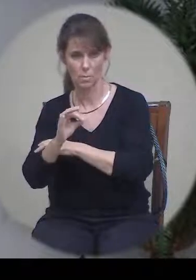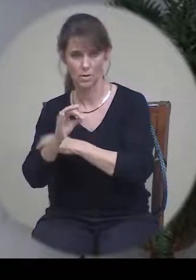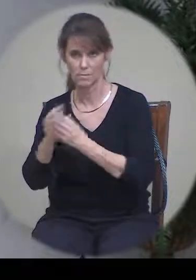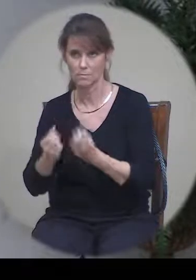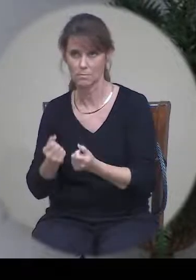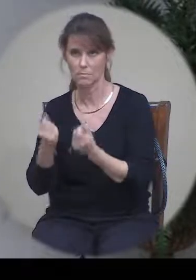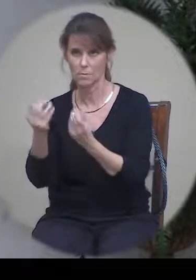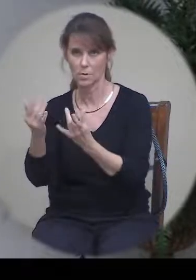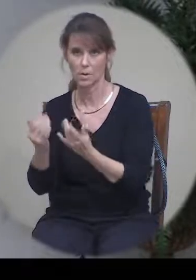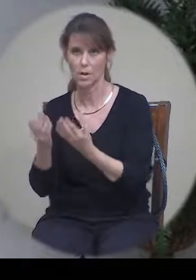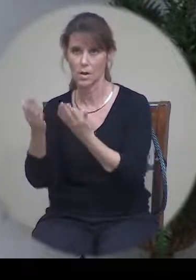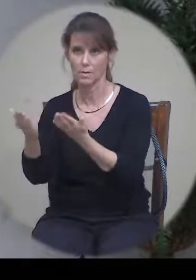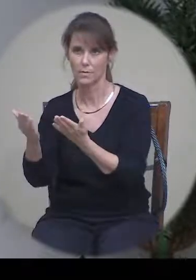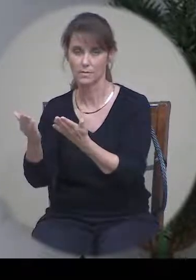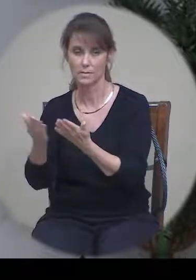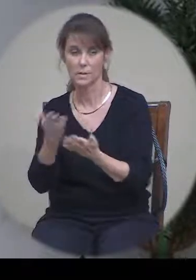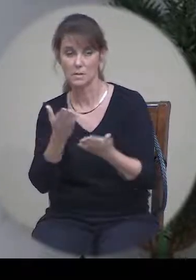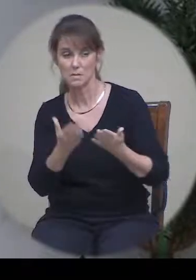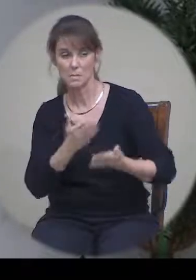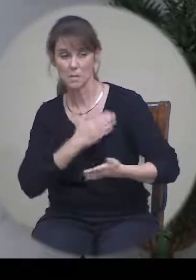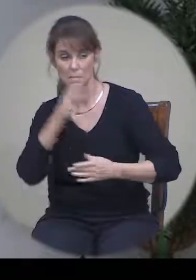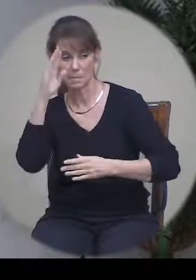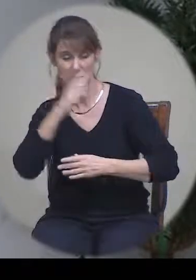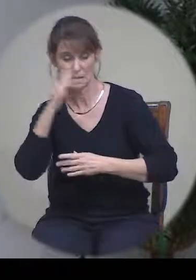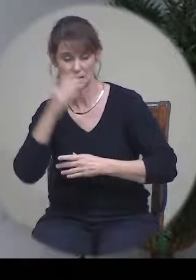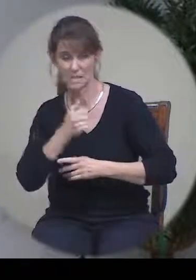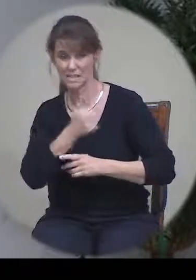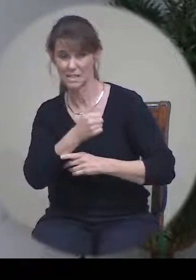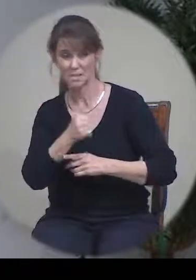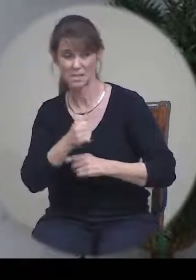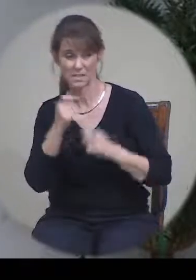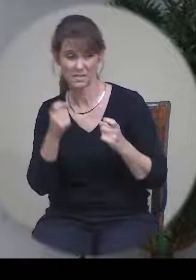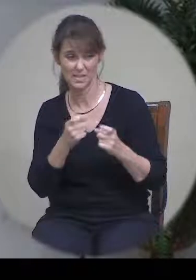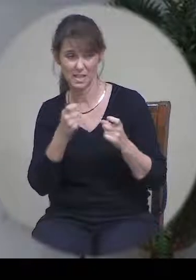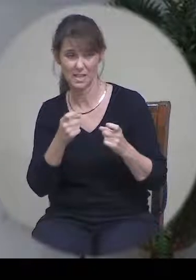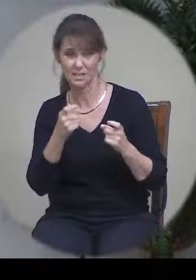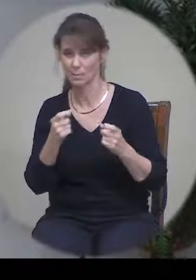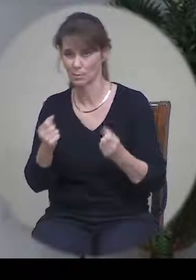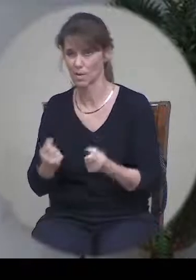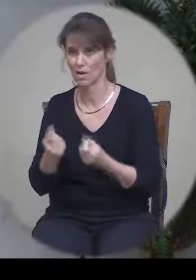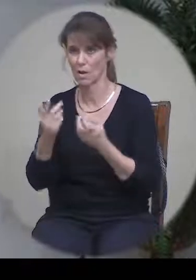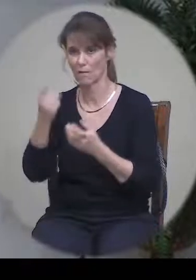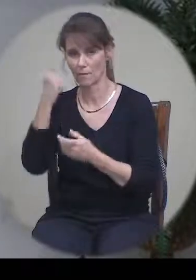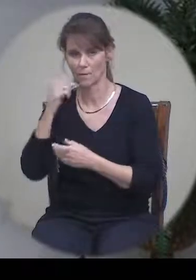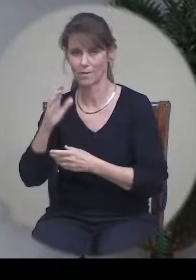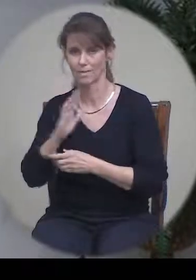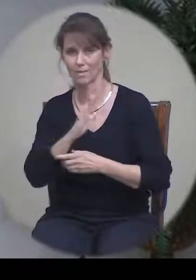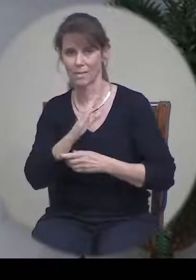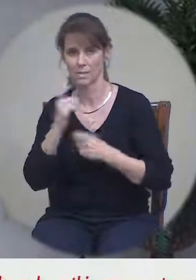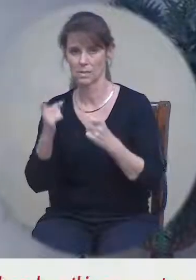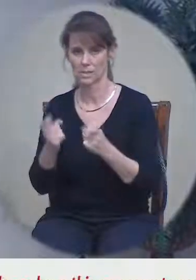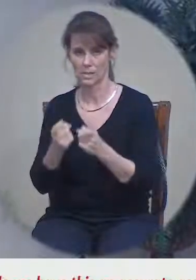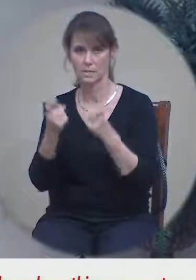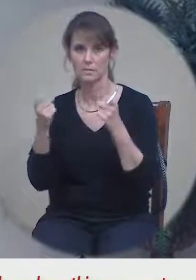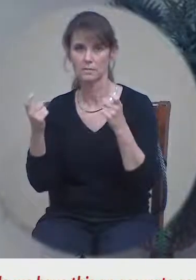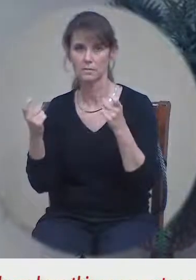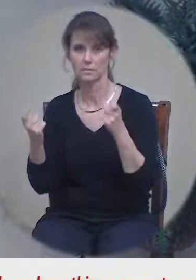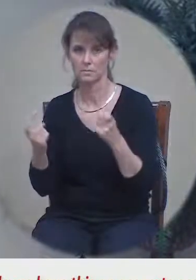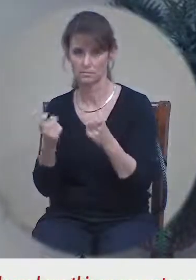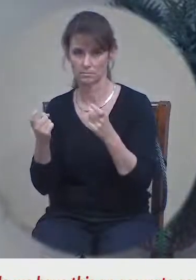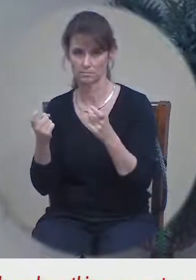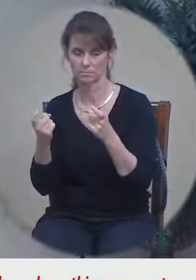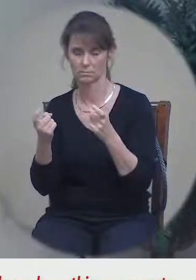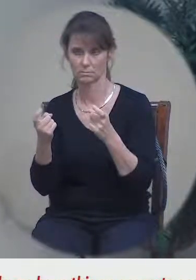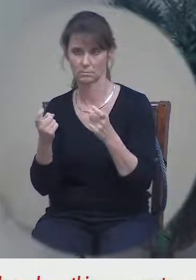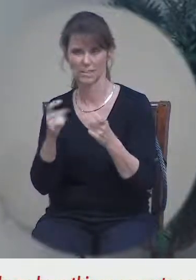sons have sinned and cursed God in their hearts. Thus Job did continually. I think there's a couple of things here in